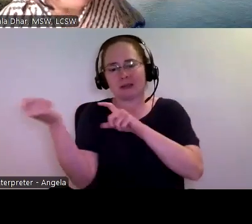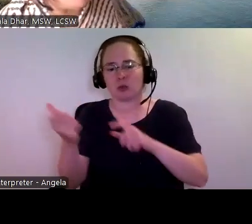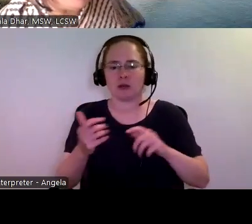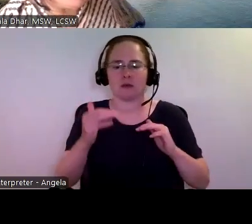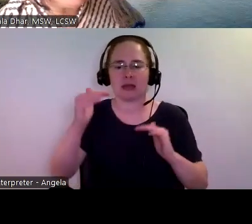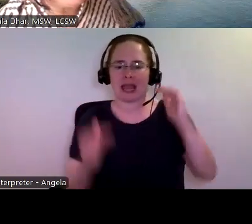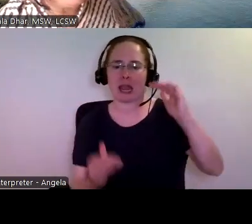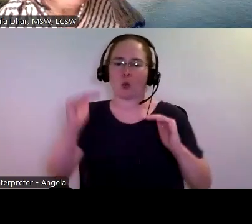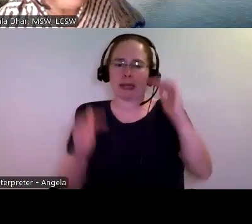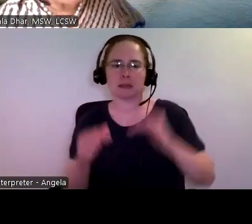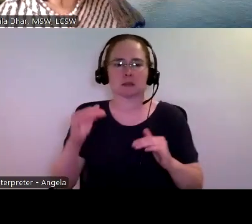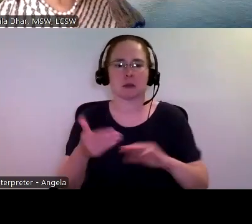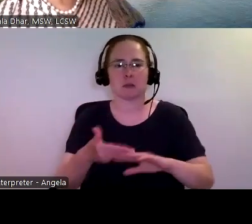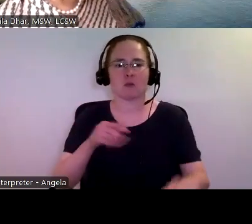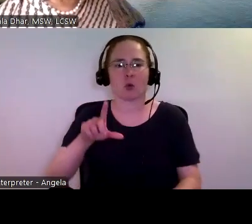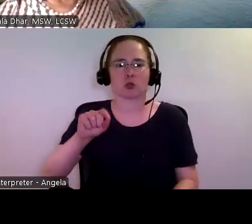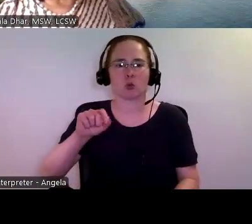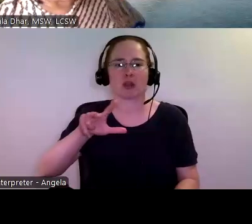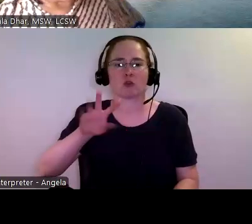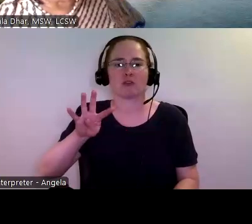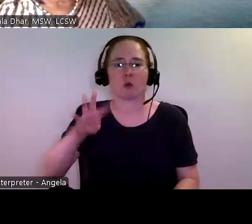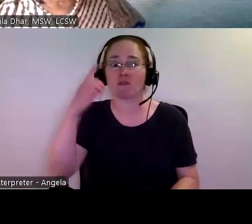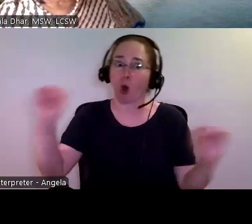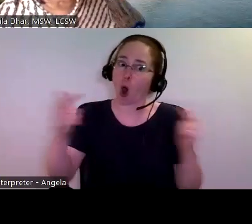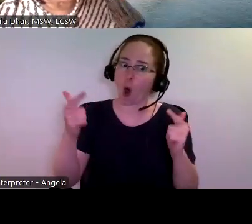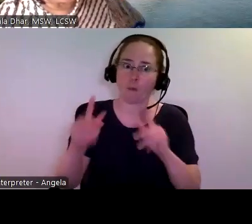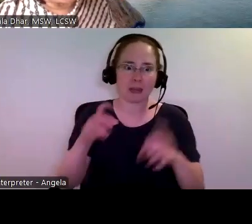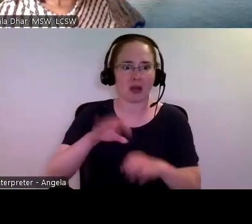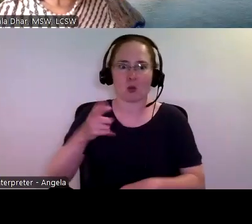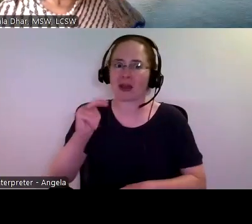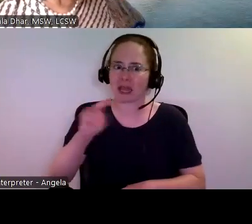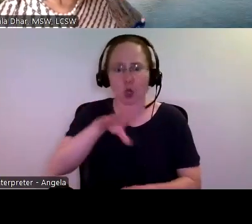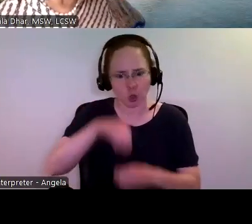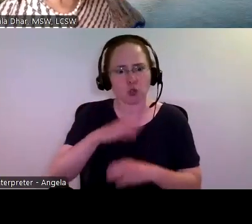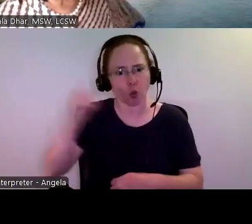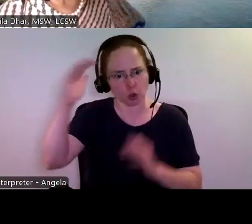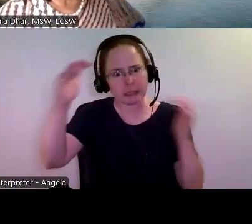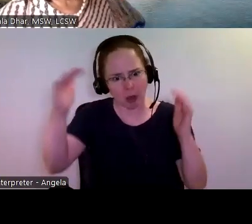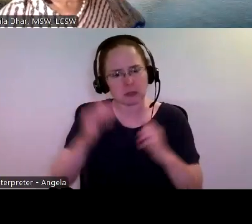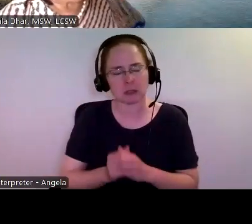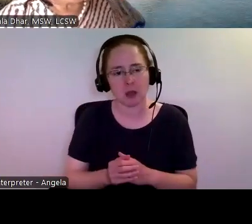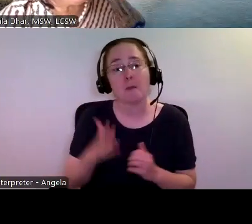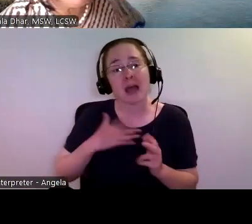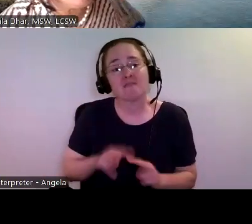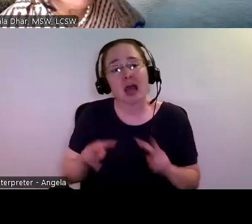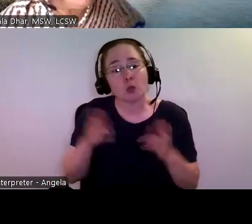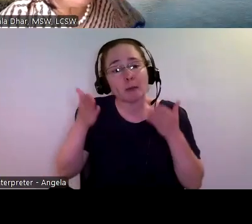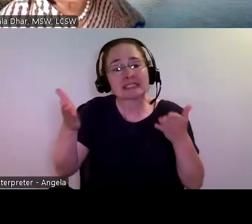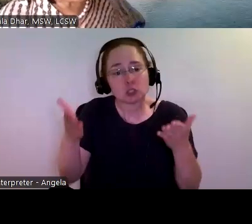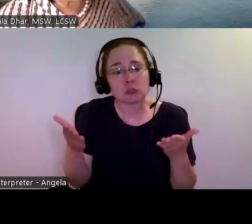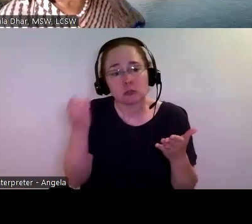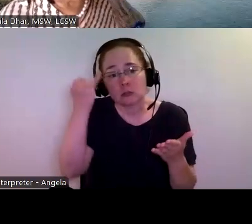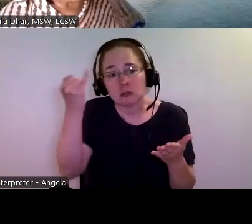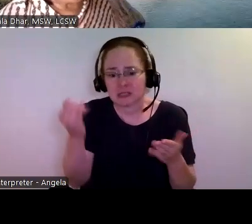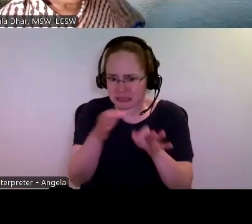all Oregonians, and that includes older adults. And so my value proposition is